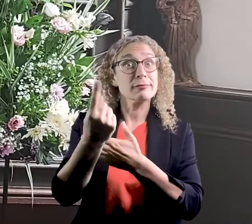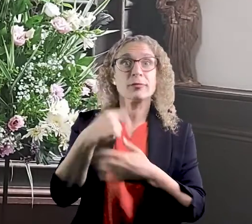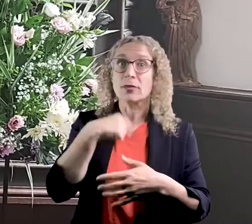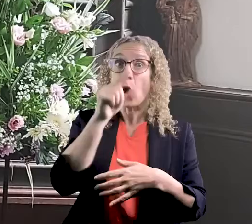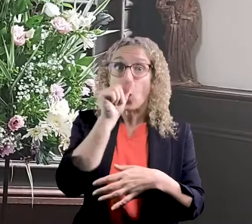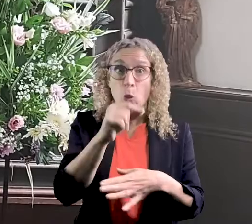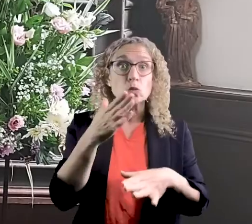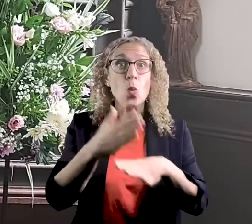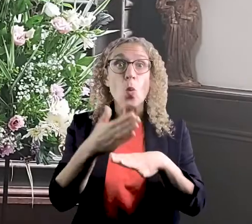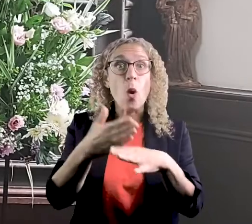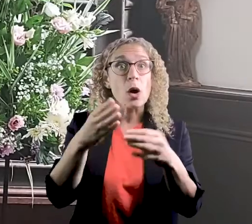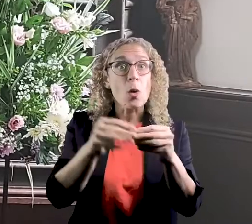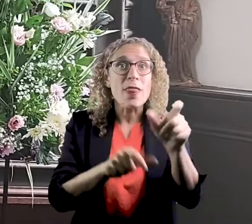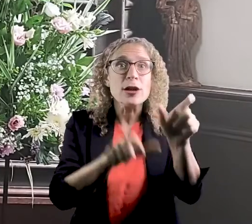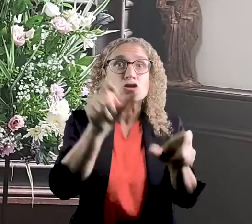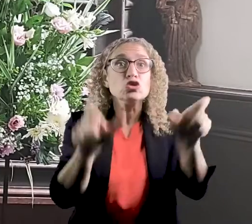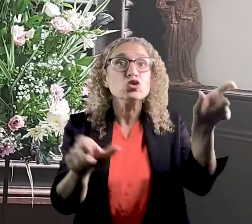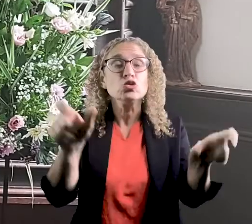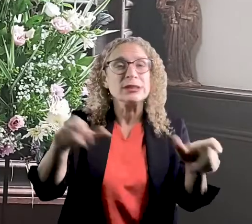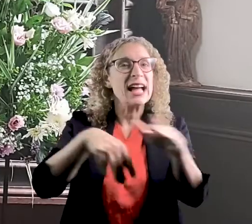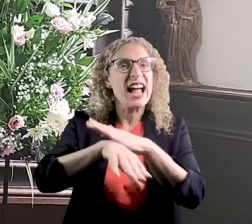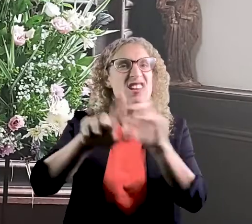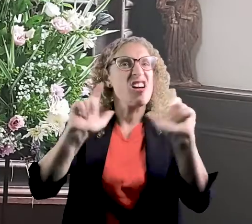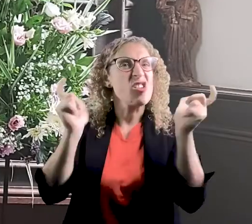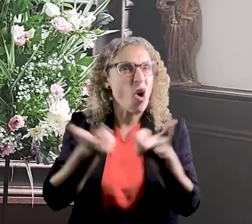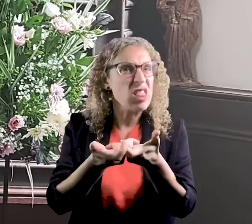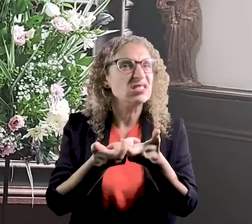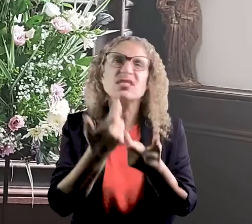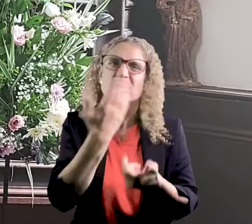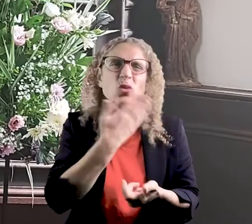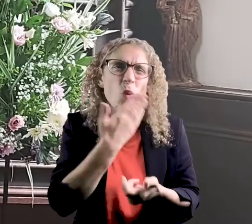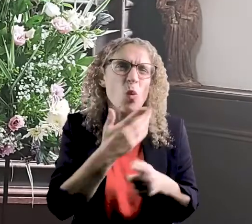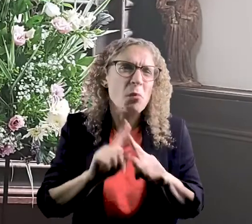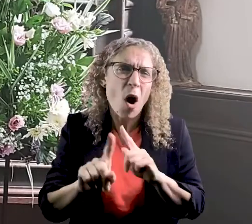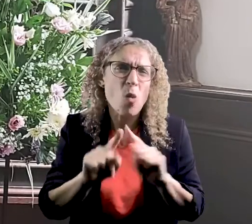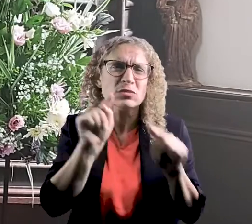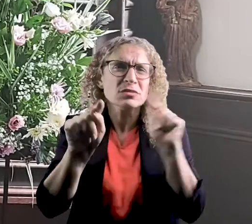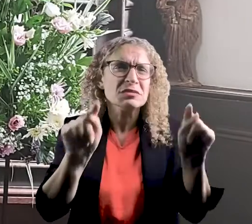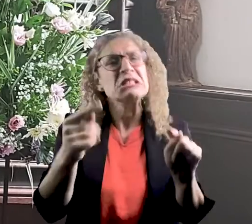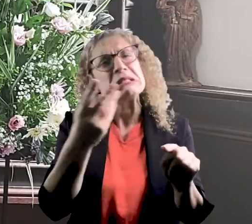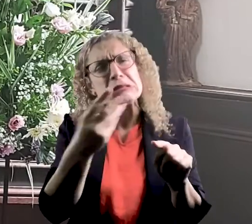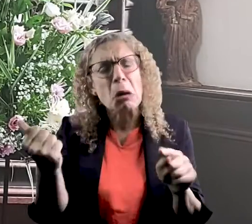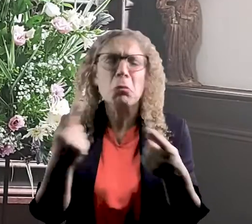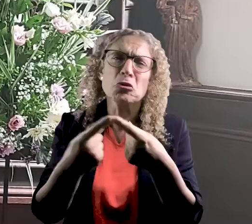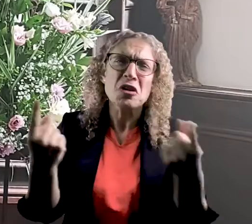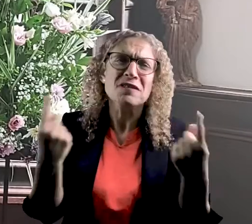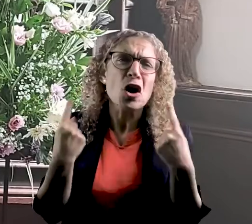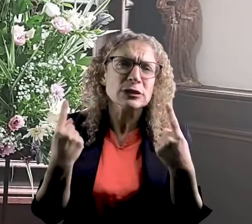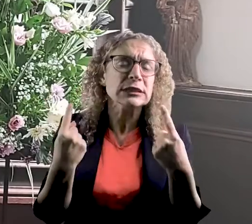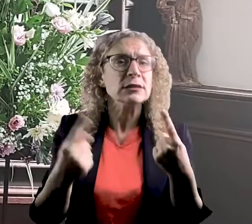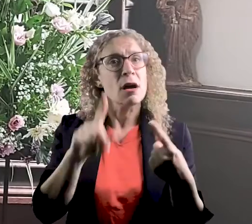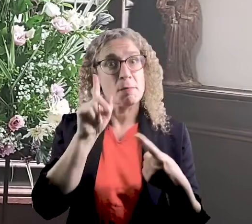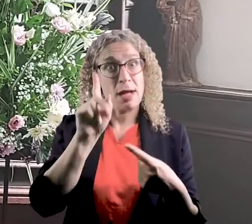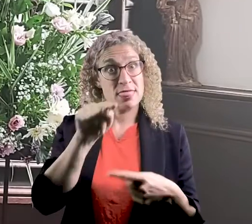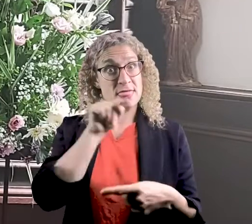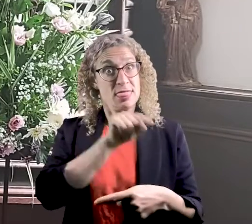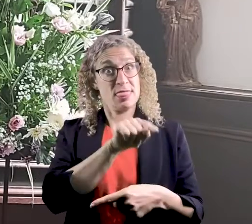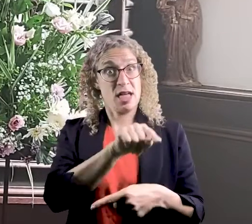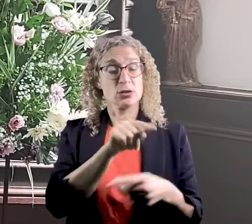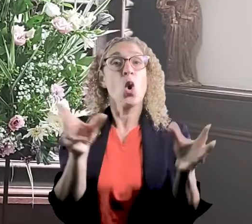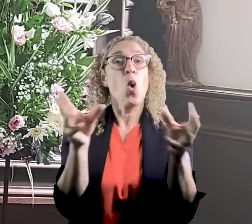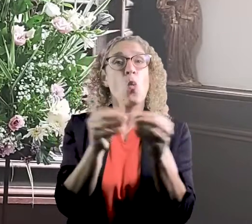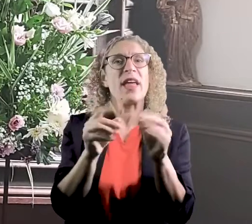working with students in colleges of education mostly, and some universities, in connection with